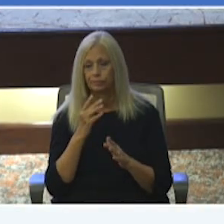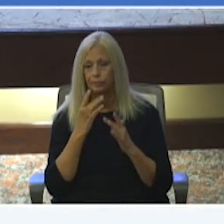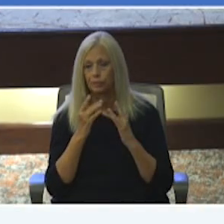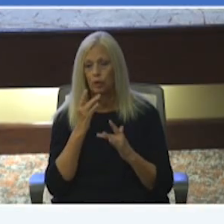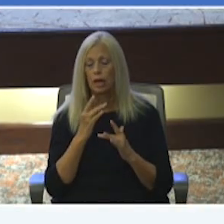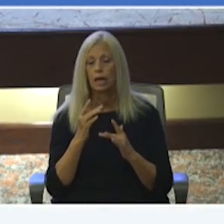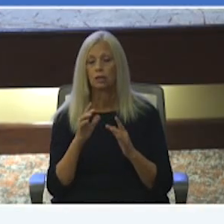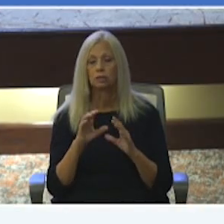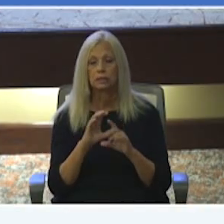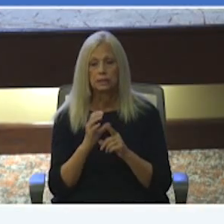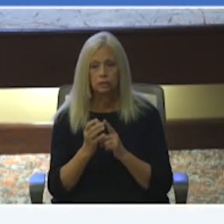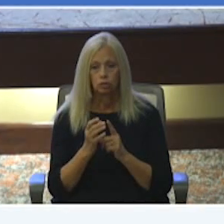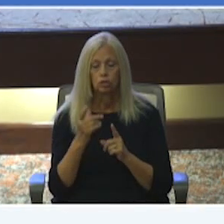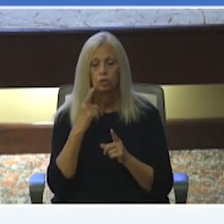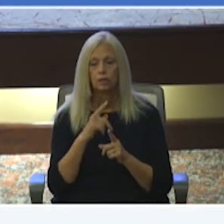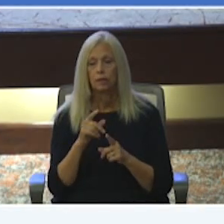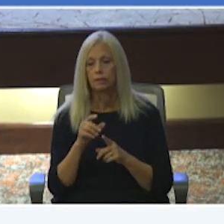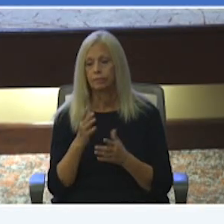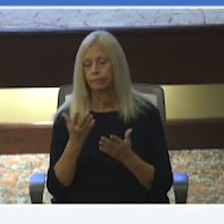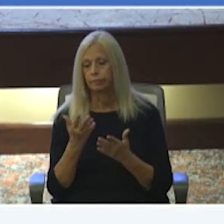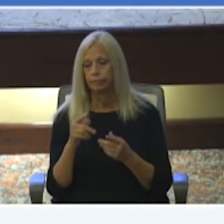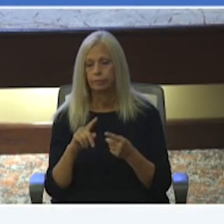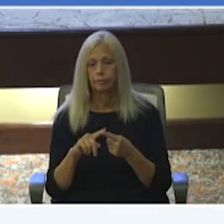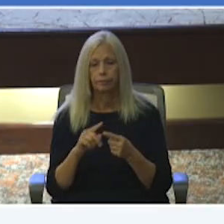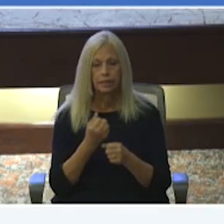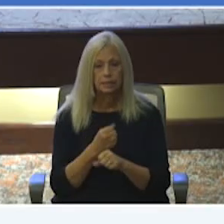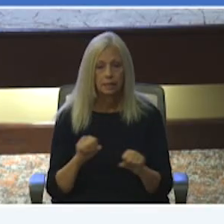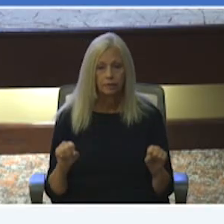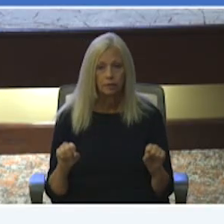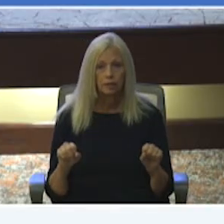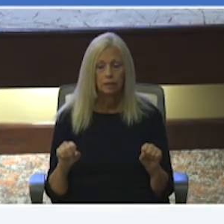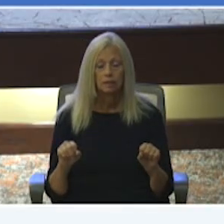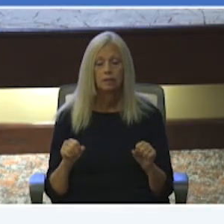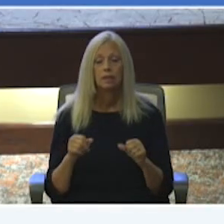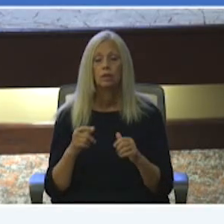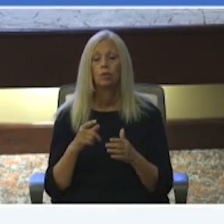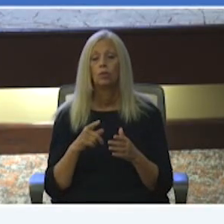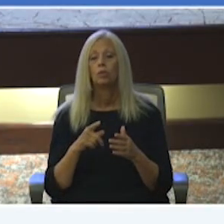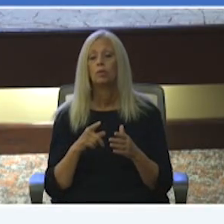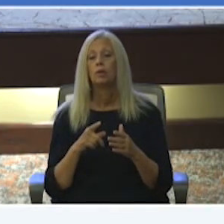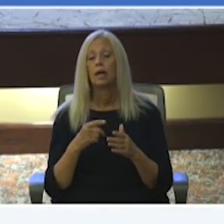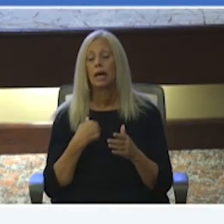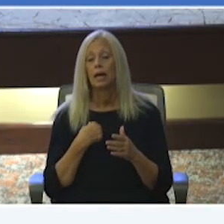safety. And then we have what's called a